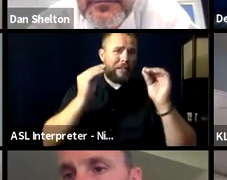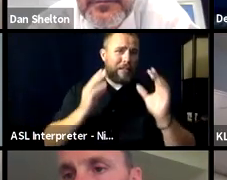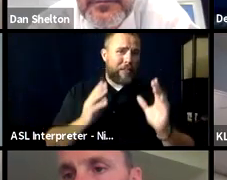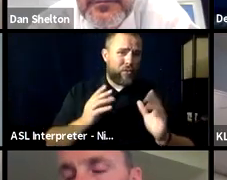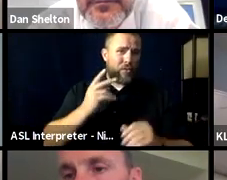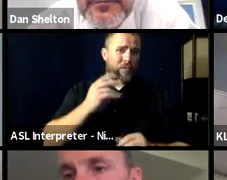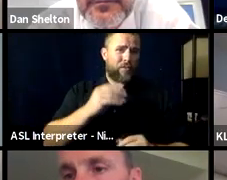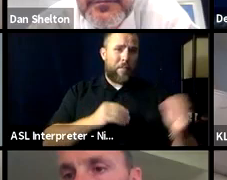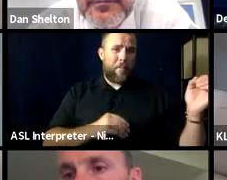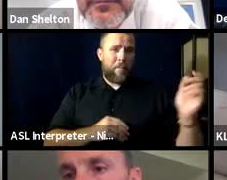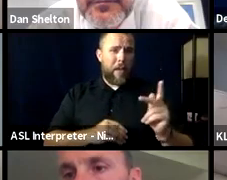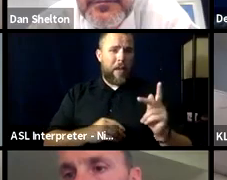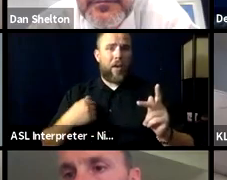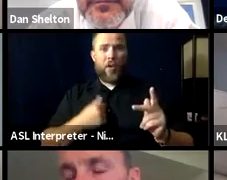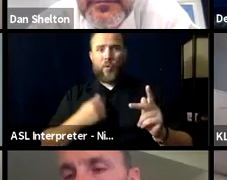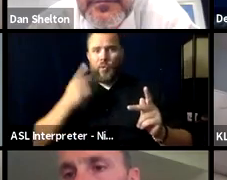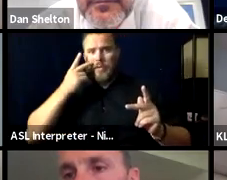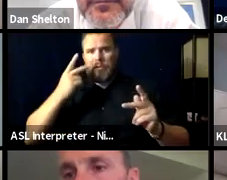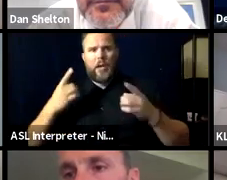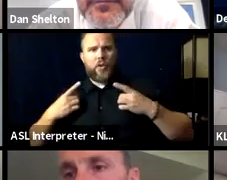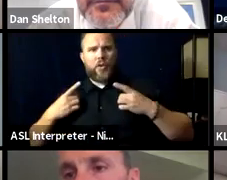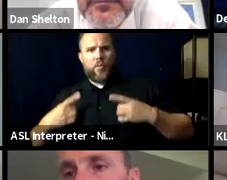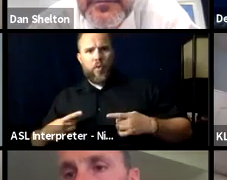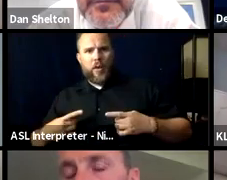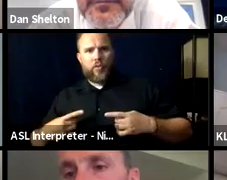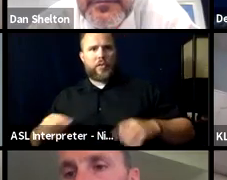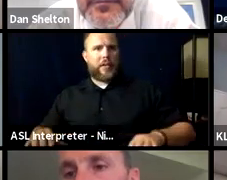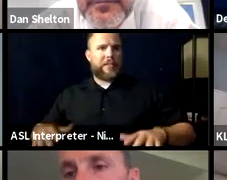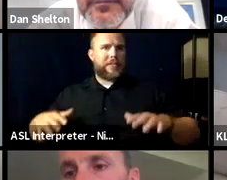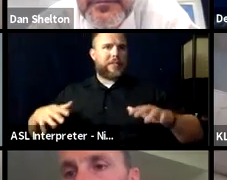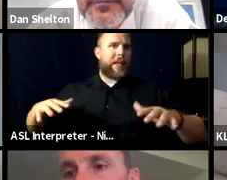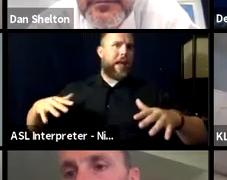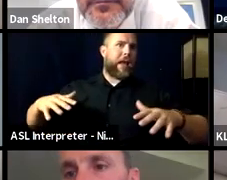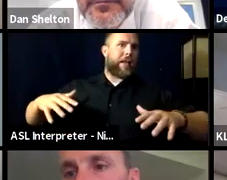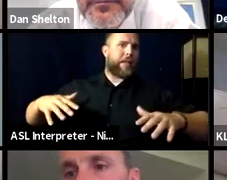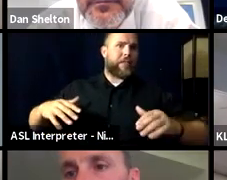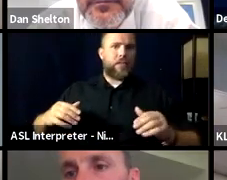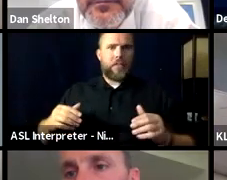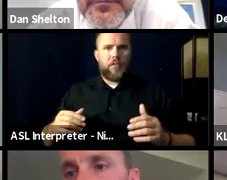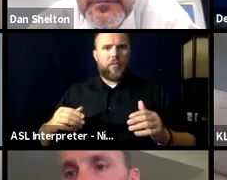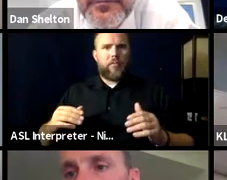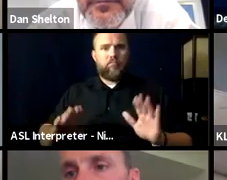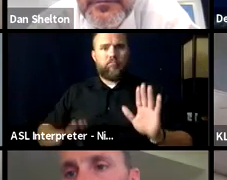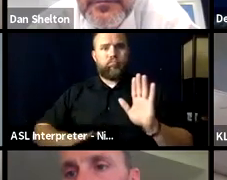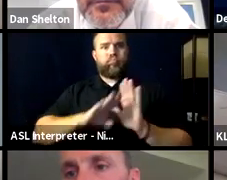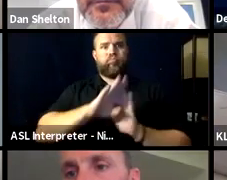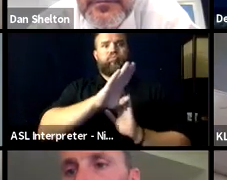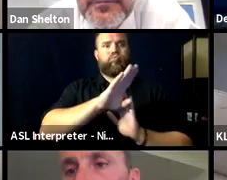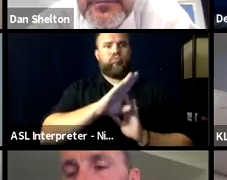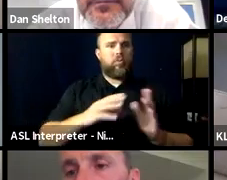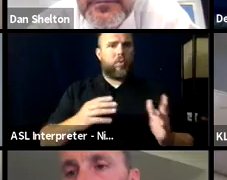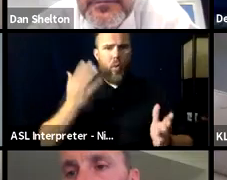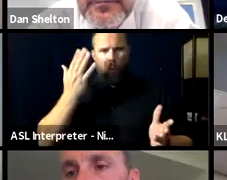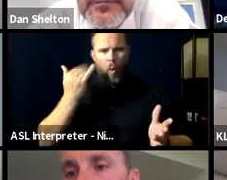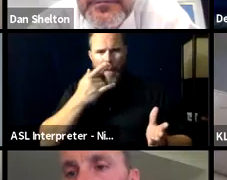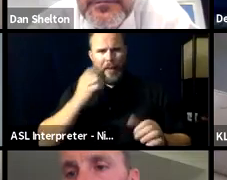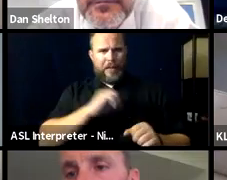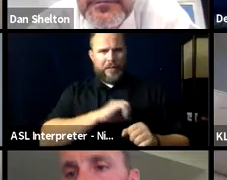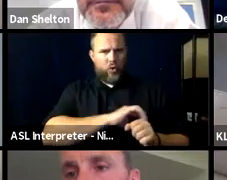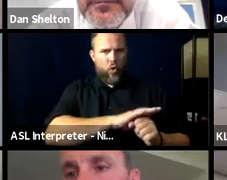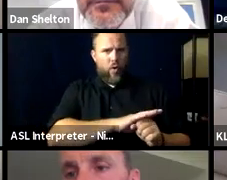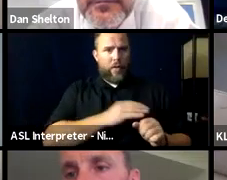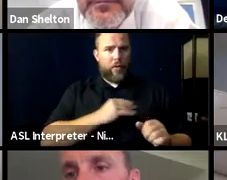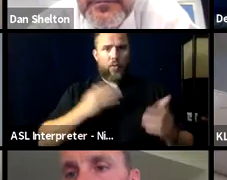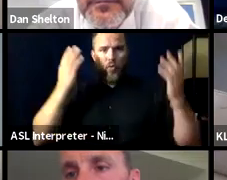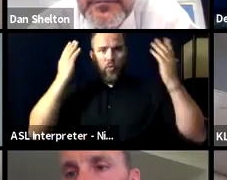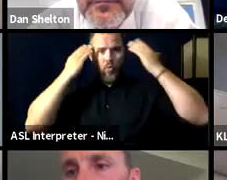and anxiety levels and all of that rising because of what we're dealing with, and they're not coming back